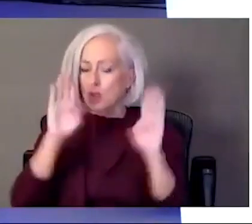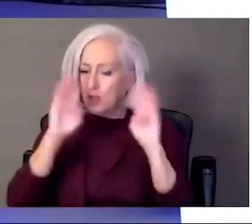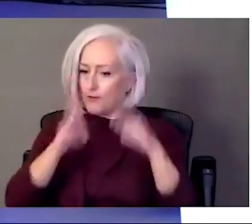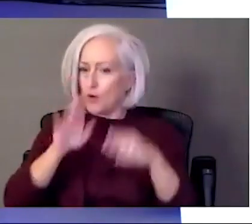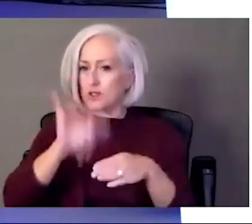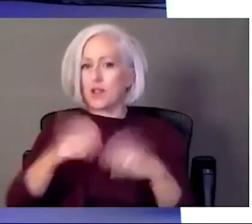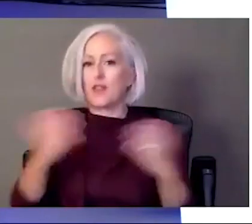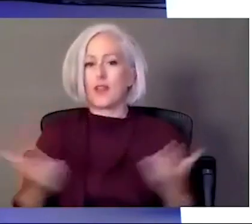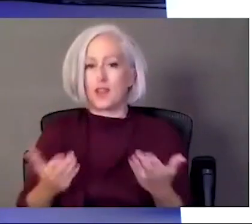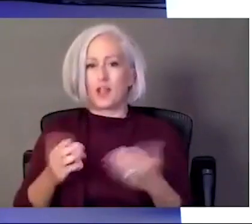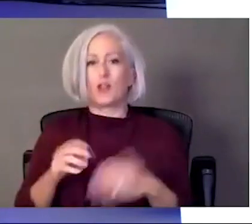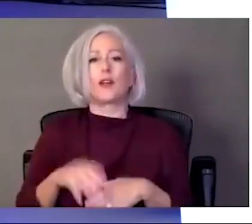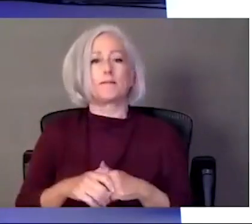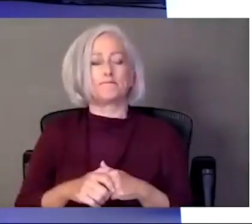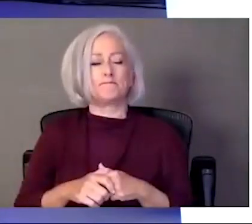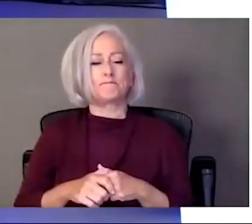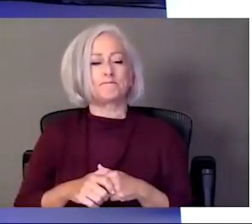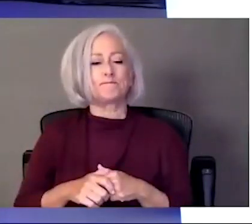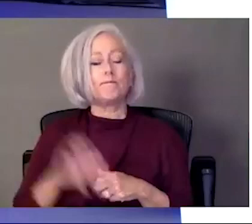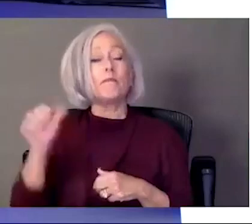reporter questions?